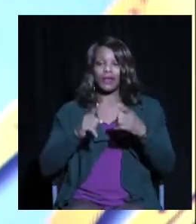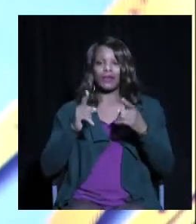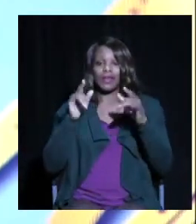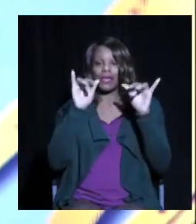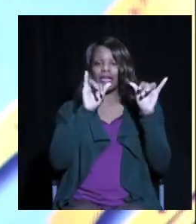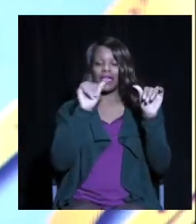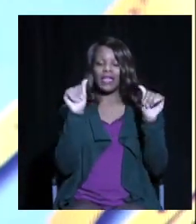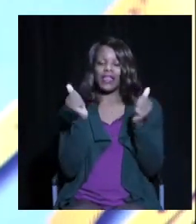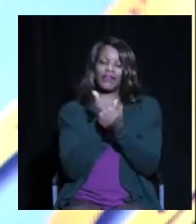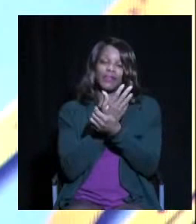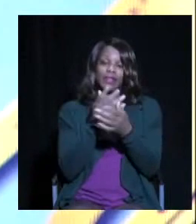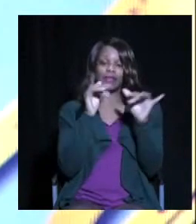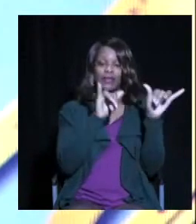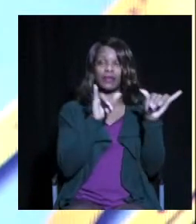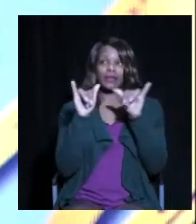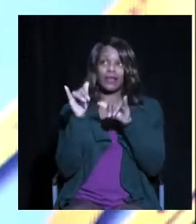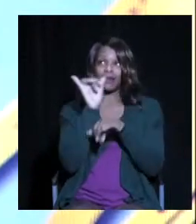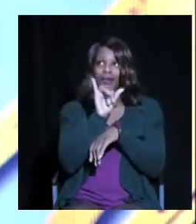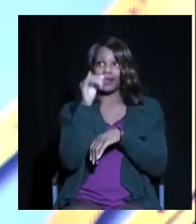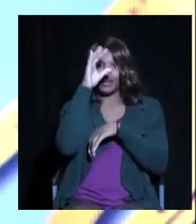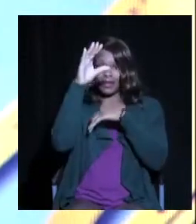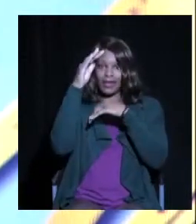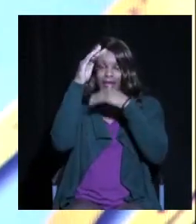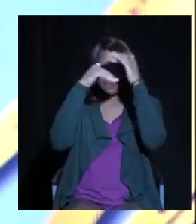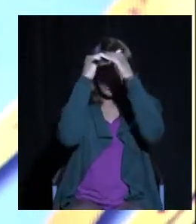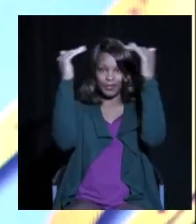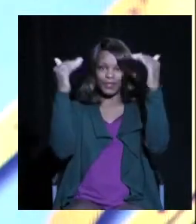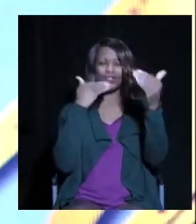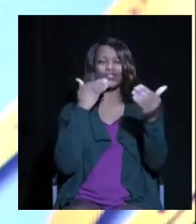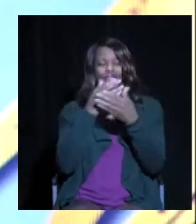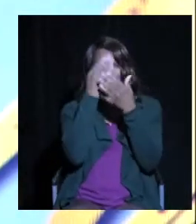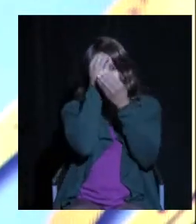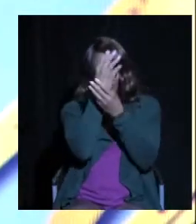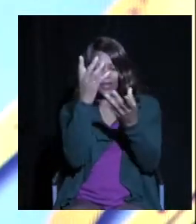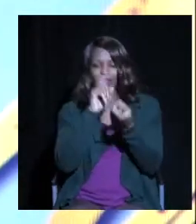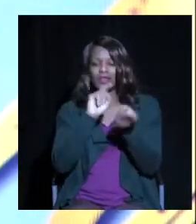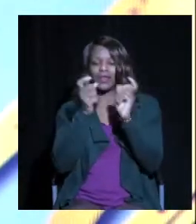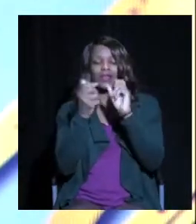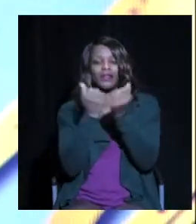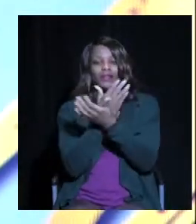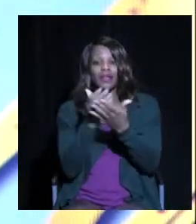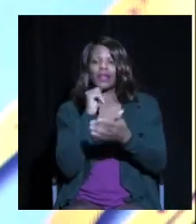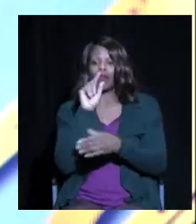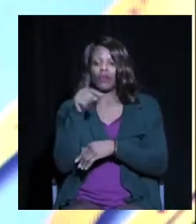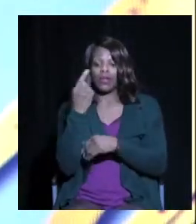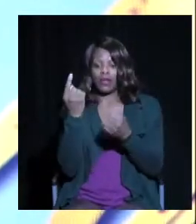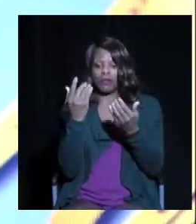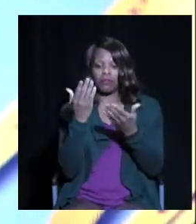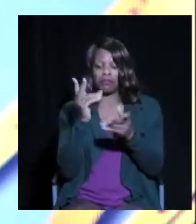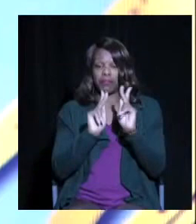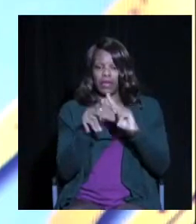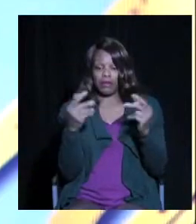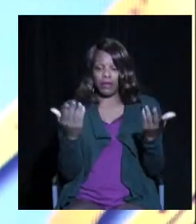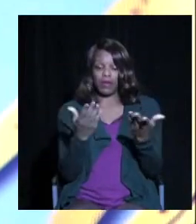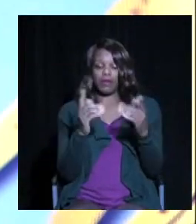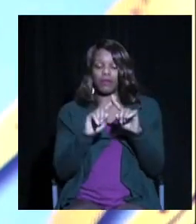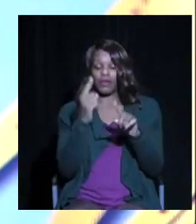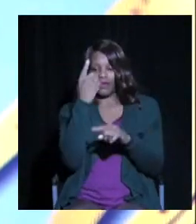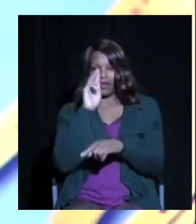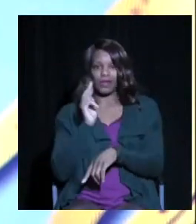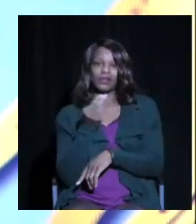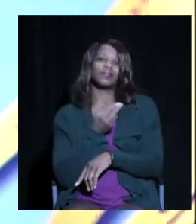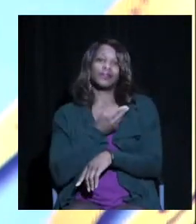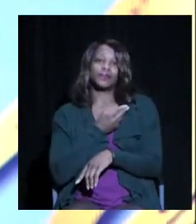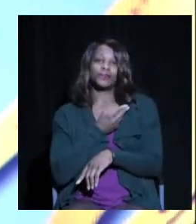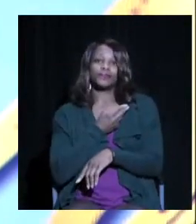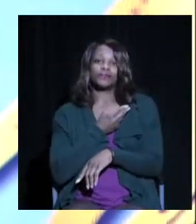it is in heaven. This is good news. It changes everything, not just for the people right here, but also for us.